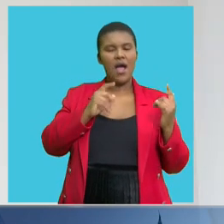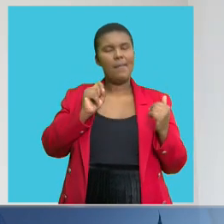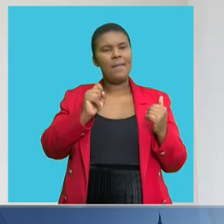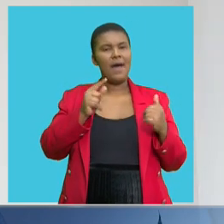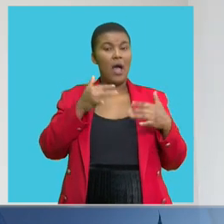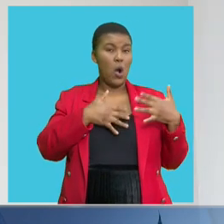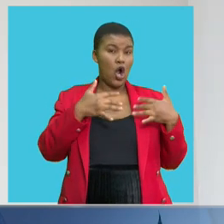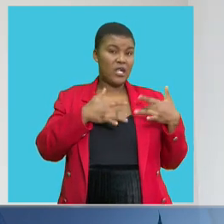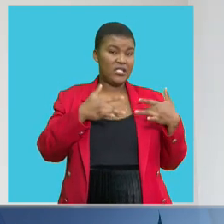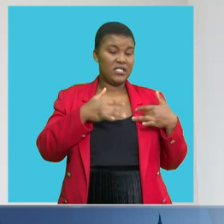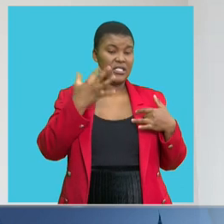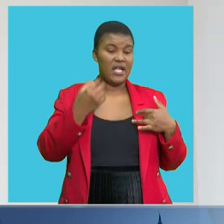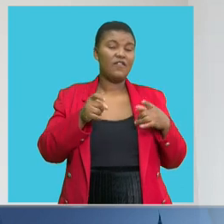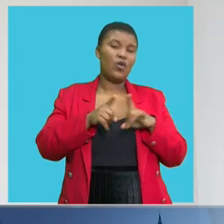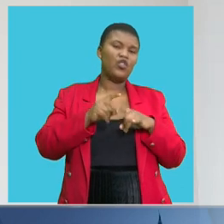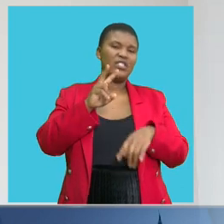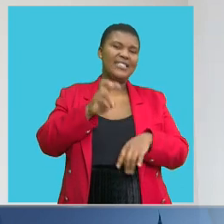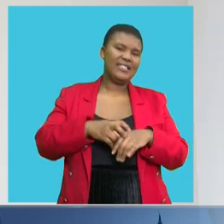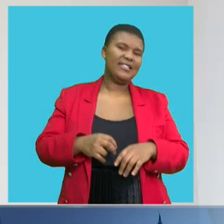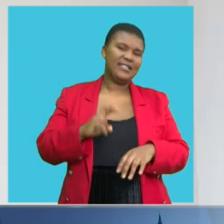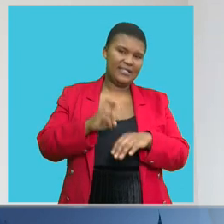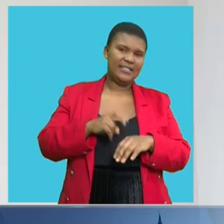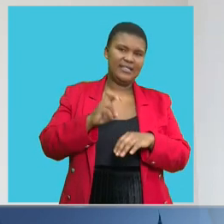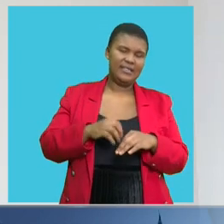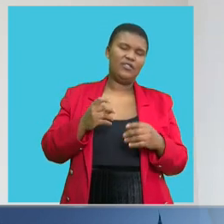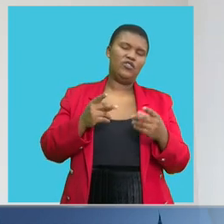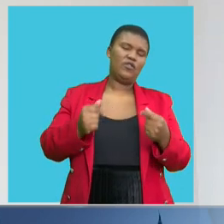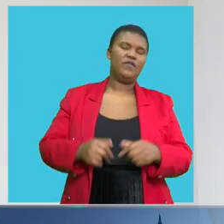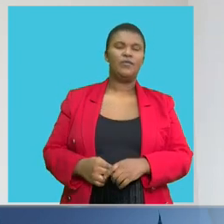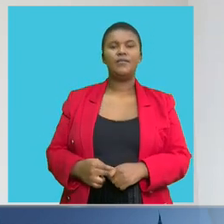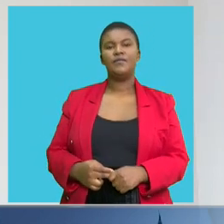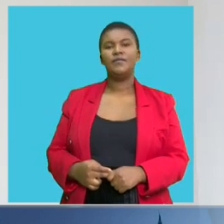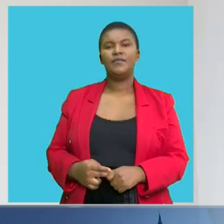worried and they need pressure release such as an interest rate cut.